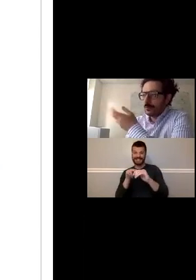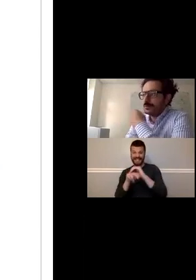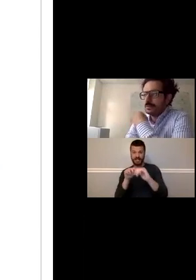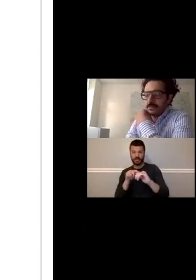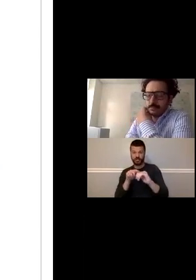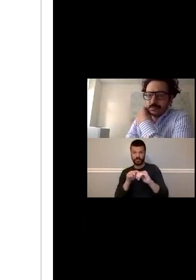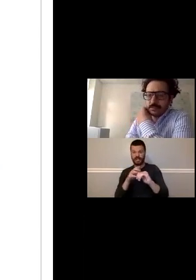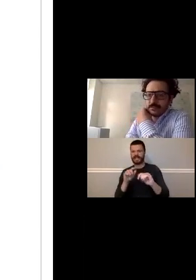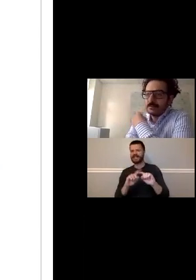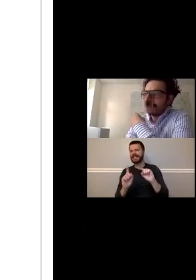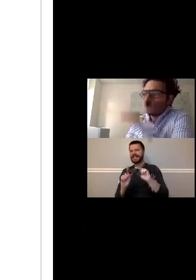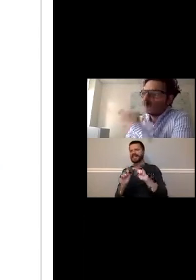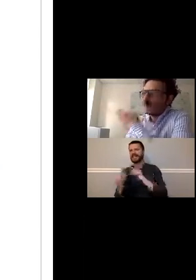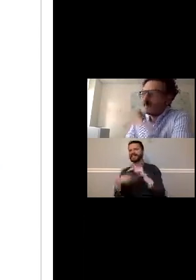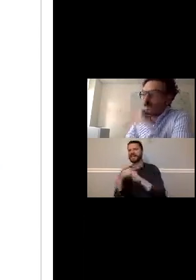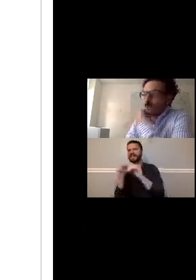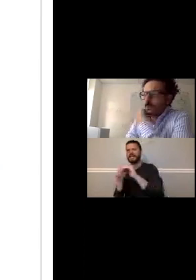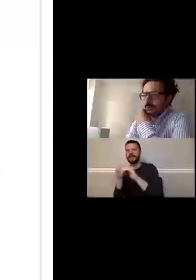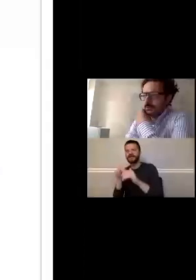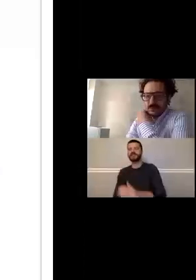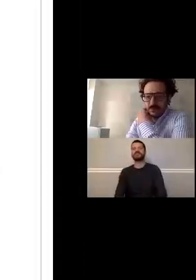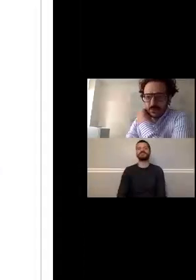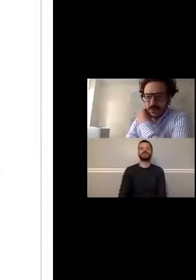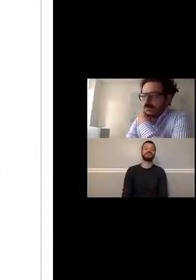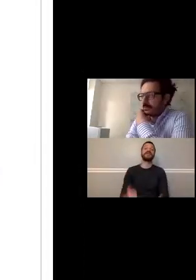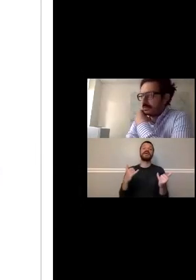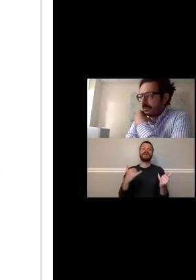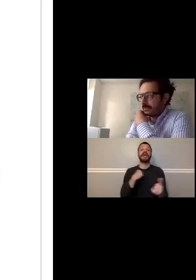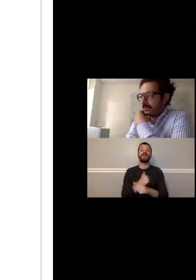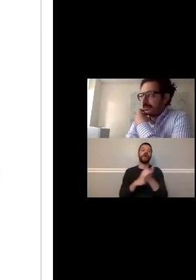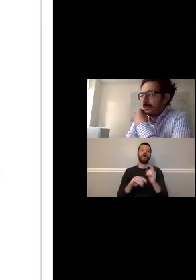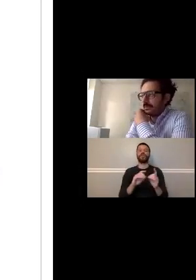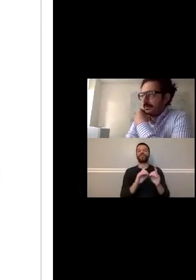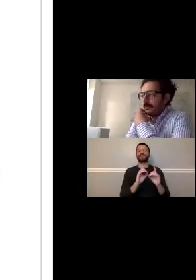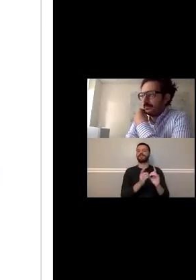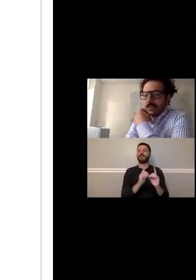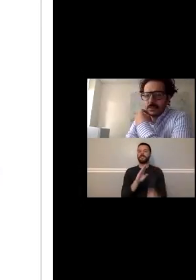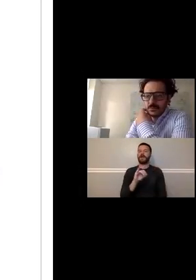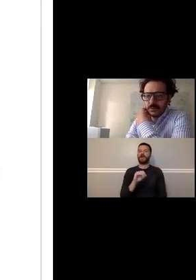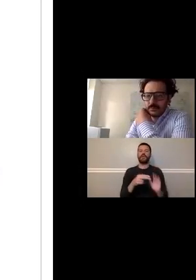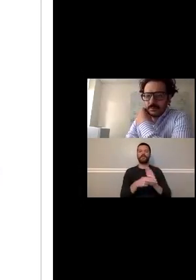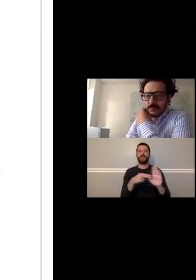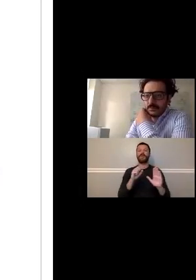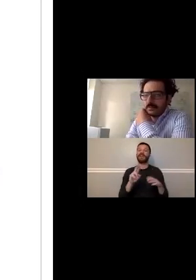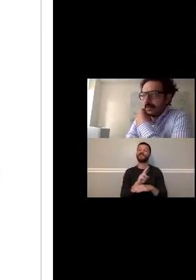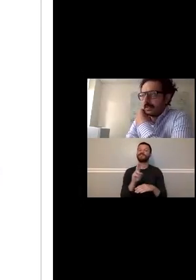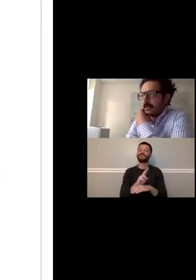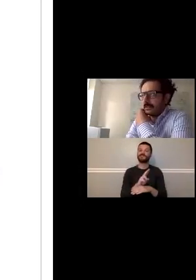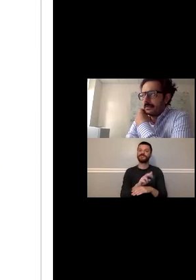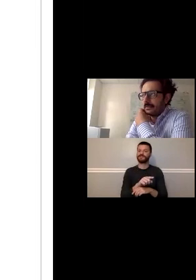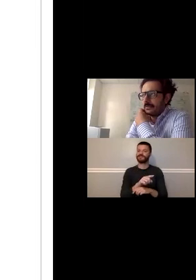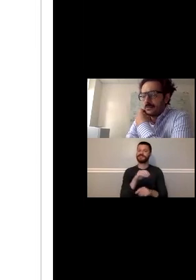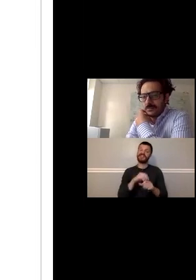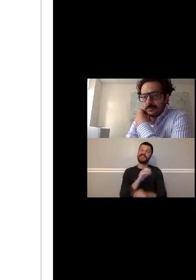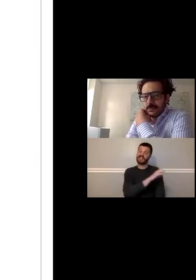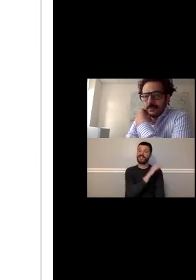of course, it seems that now we have other digital biomarkers that we can make use of in the clinic